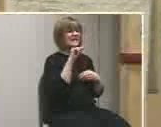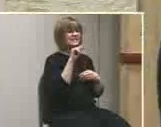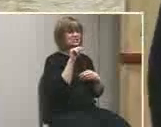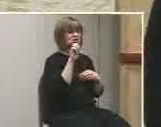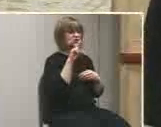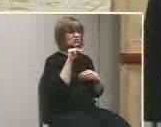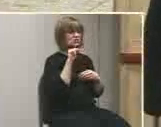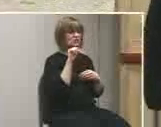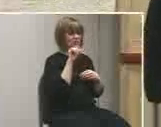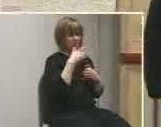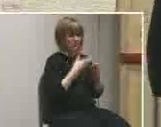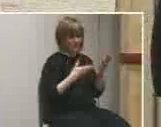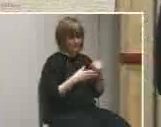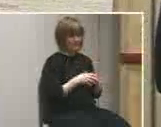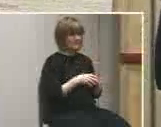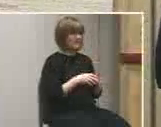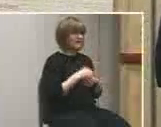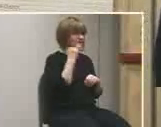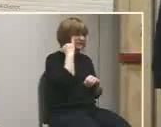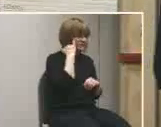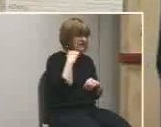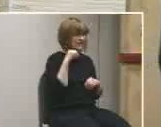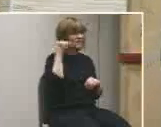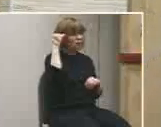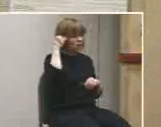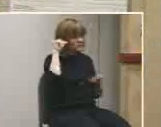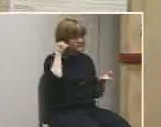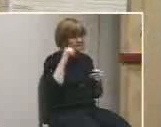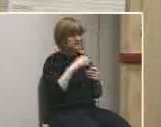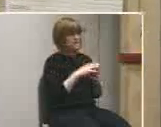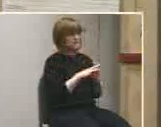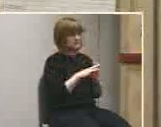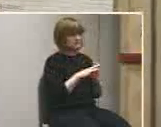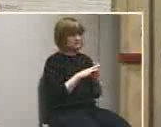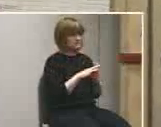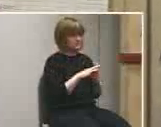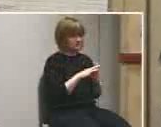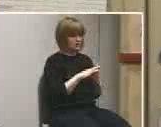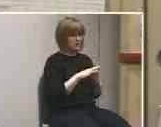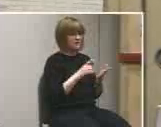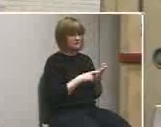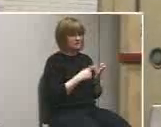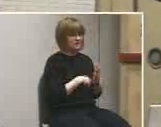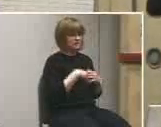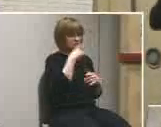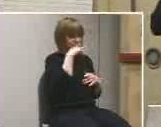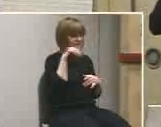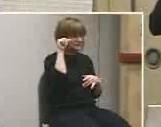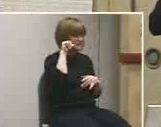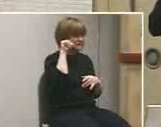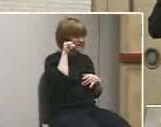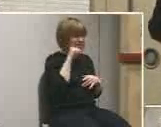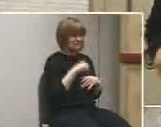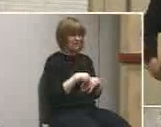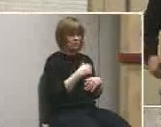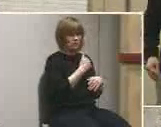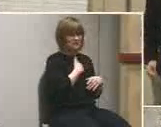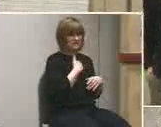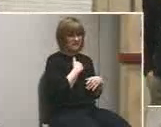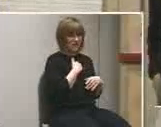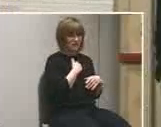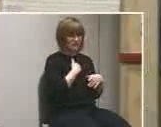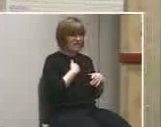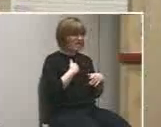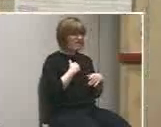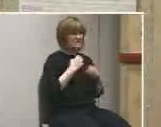lower functioning and kids with autism especially, you'll get kids that will self-stimulate. They can filter light or just tap themselves or something.